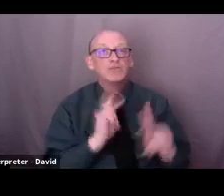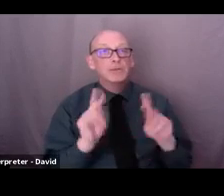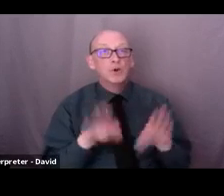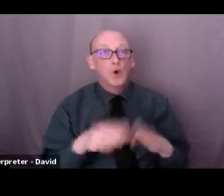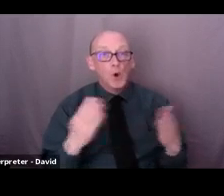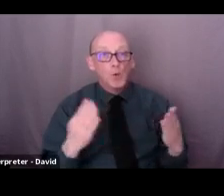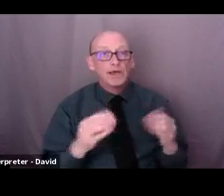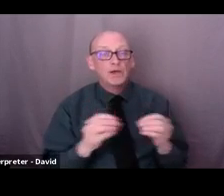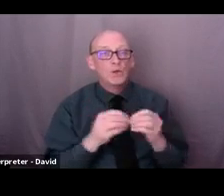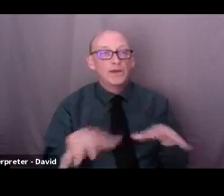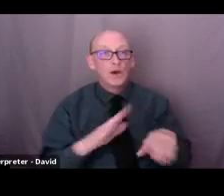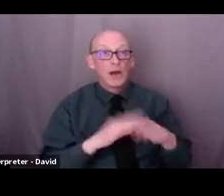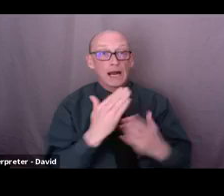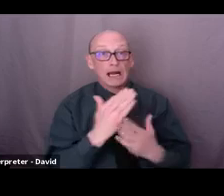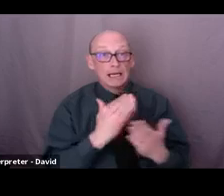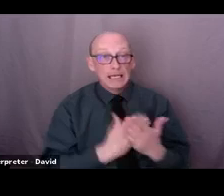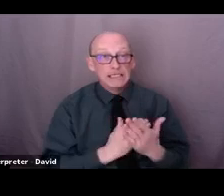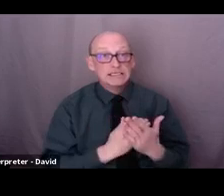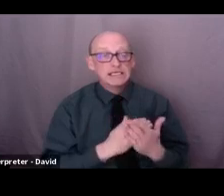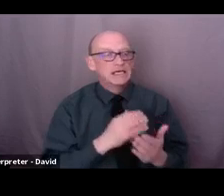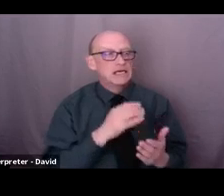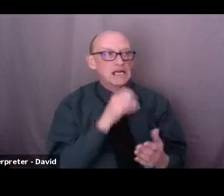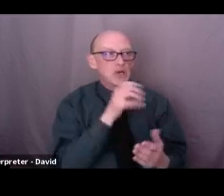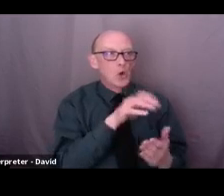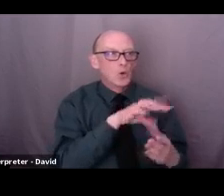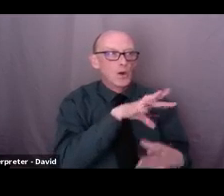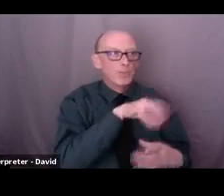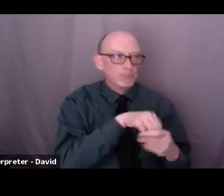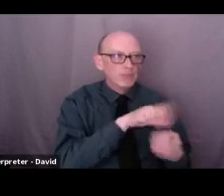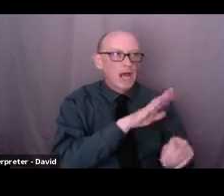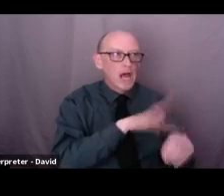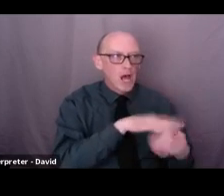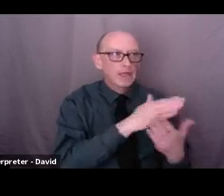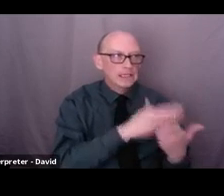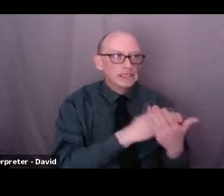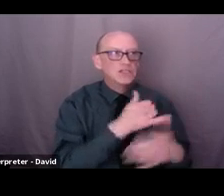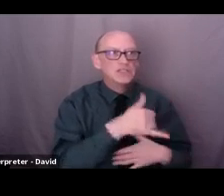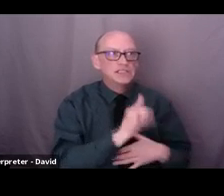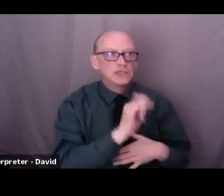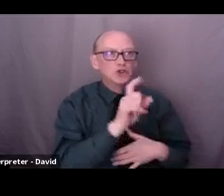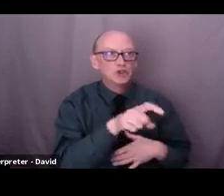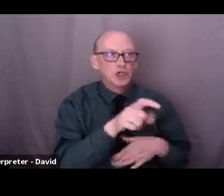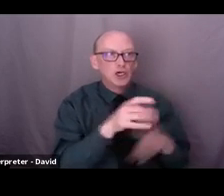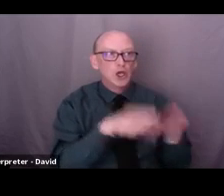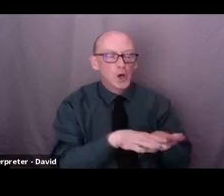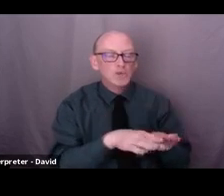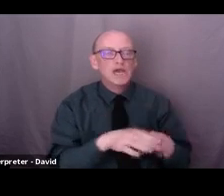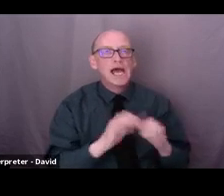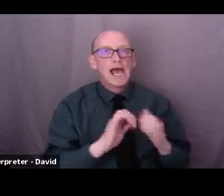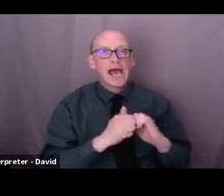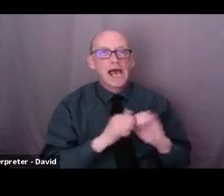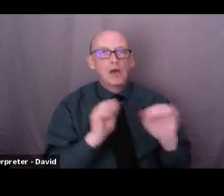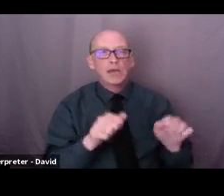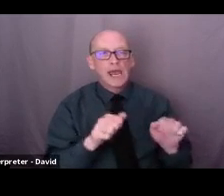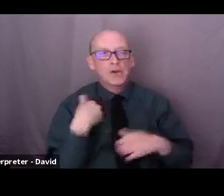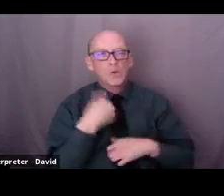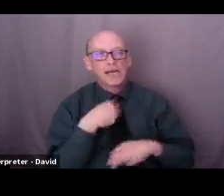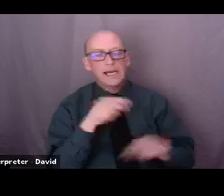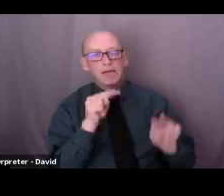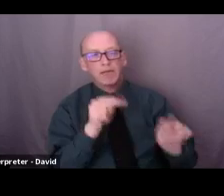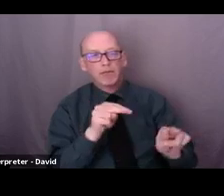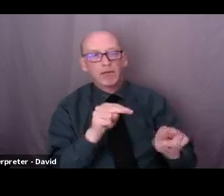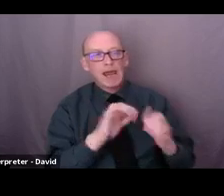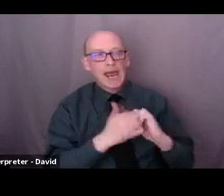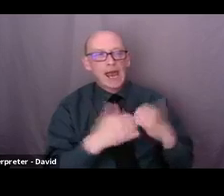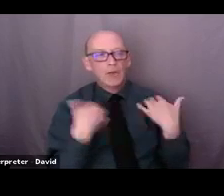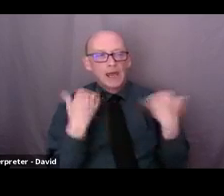without being on the list, in other words, they don't belong on the list, they should still be closed. How are we going to be policing that? How is the health department